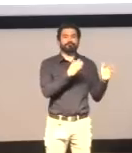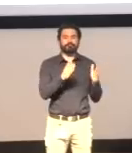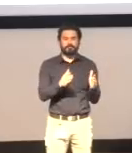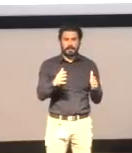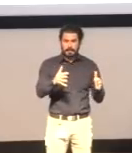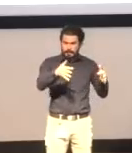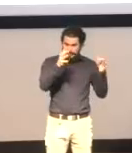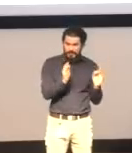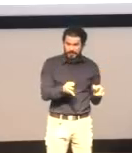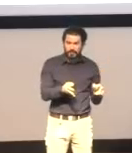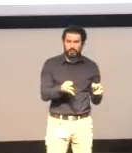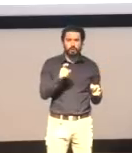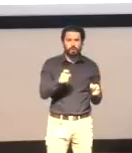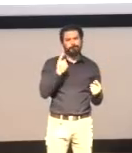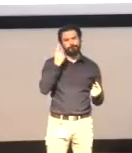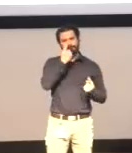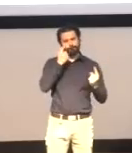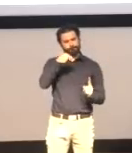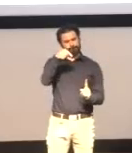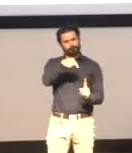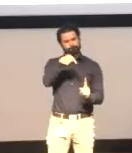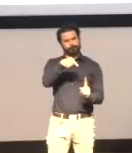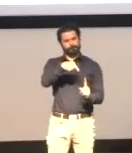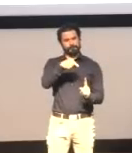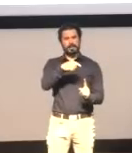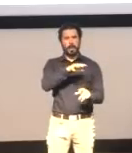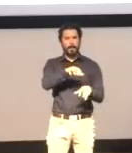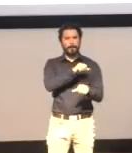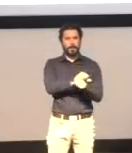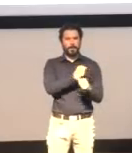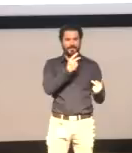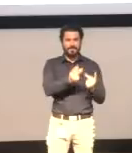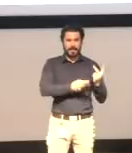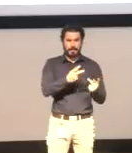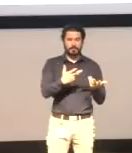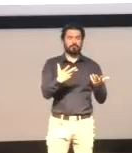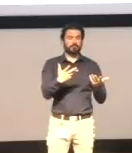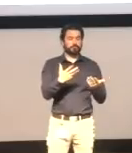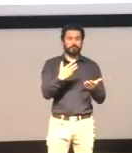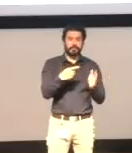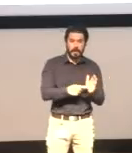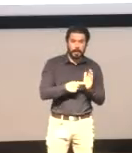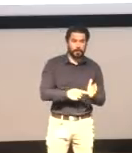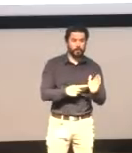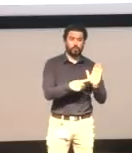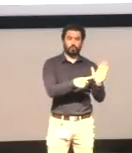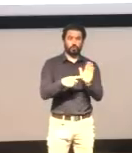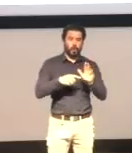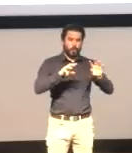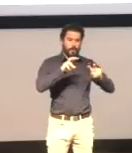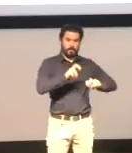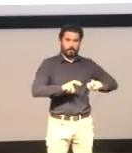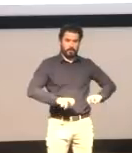the educational needs of that visit. For example, to demonstrate an exam finding or to observe an